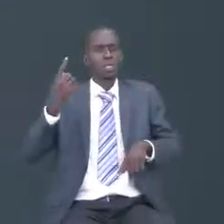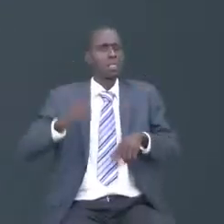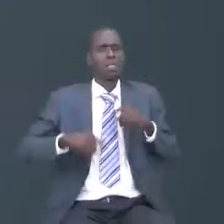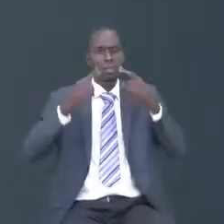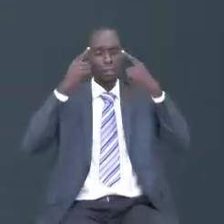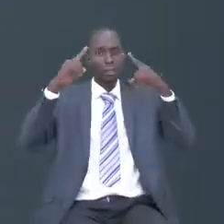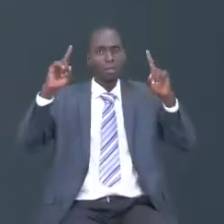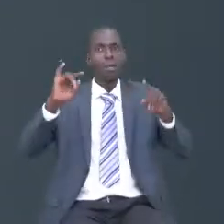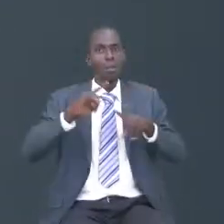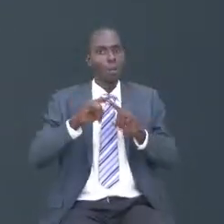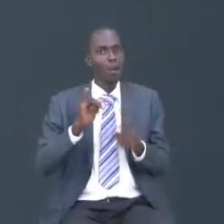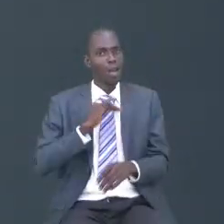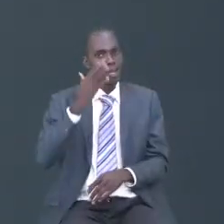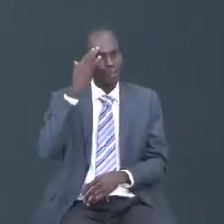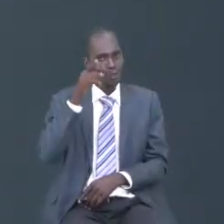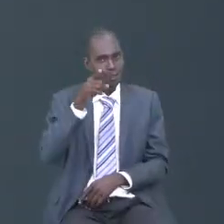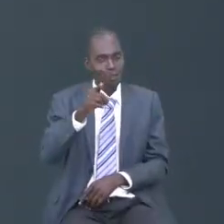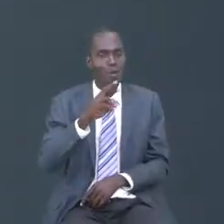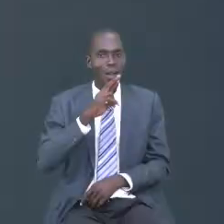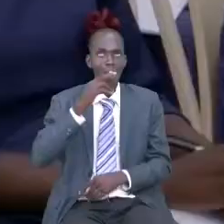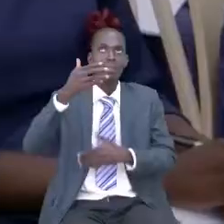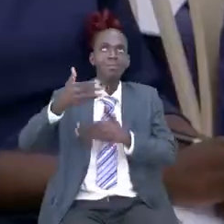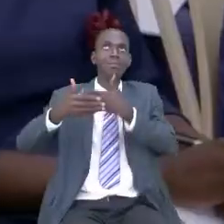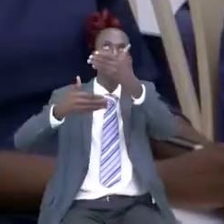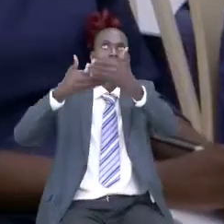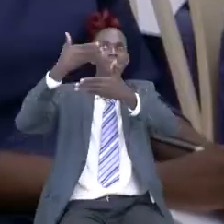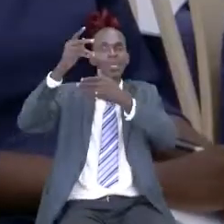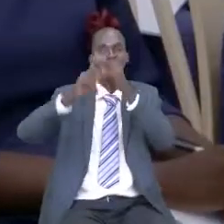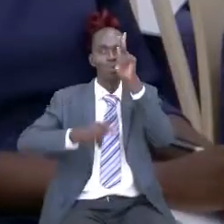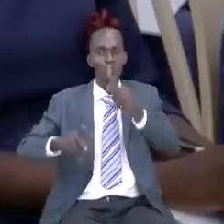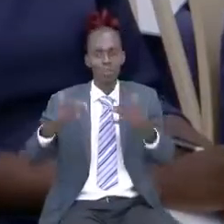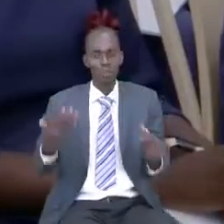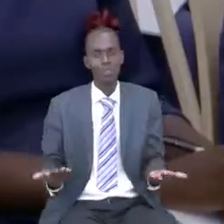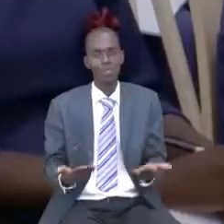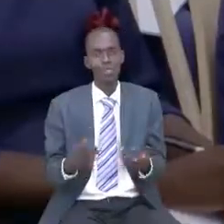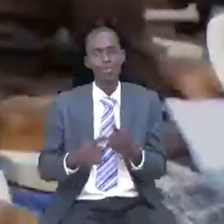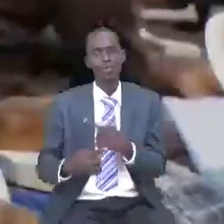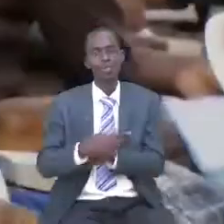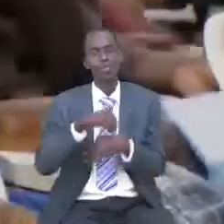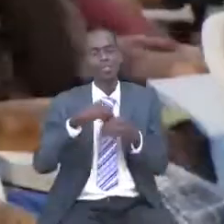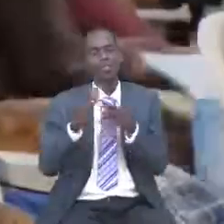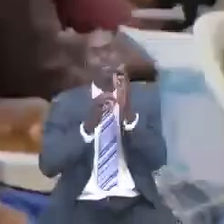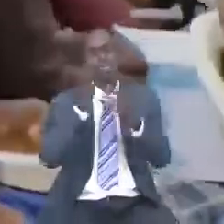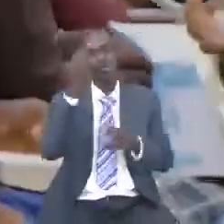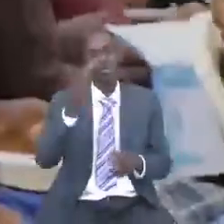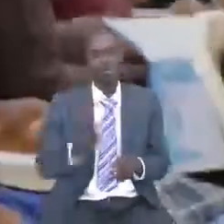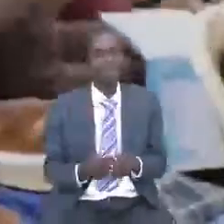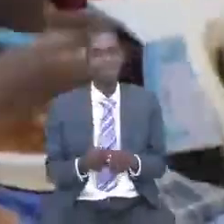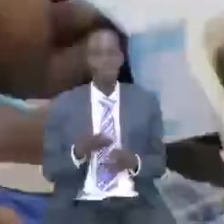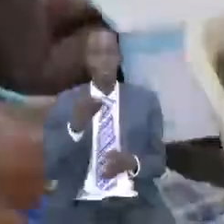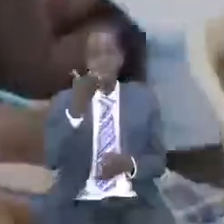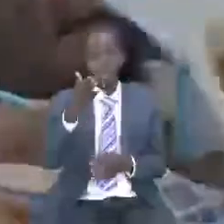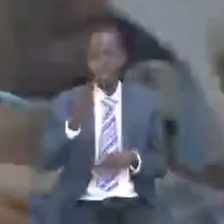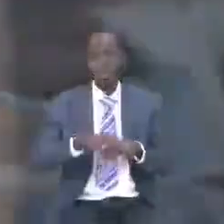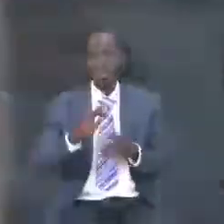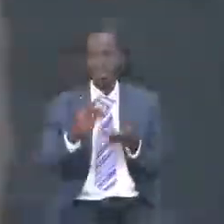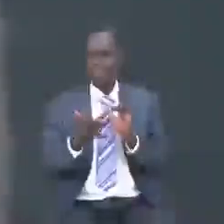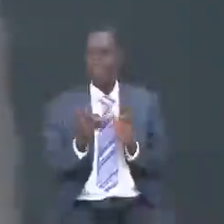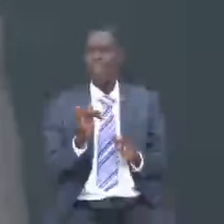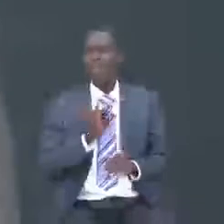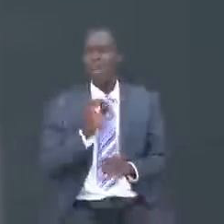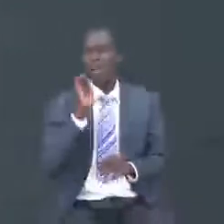talking to progressive people here today, in Jesus' name, Online, I can see you